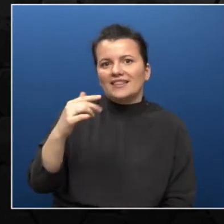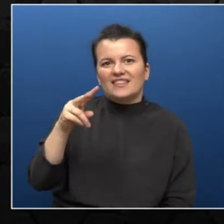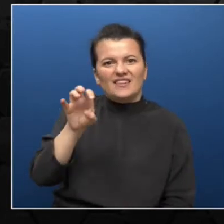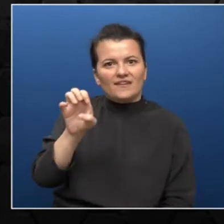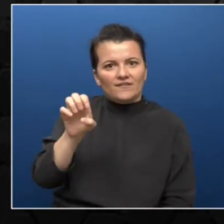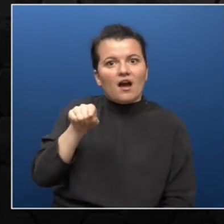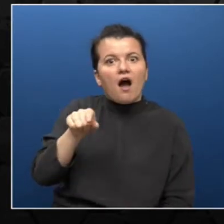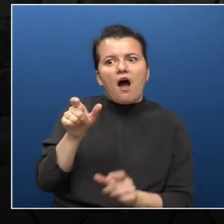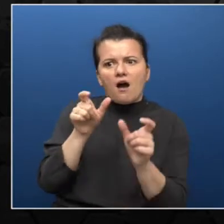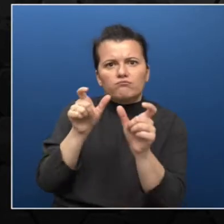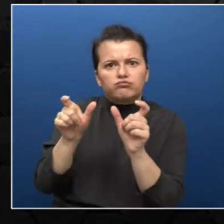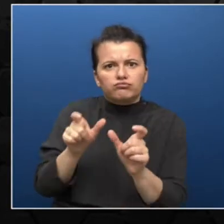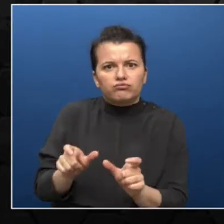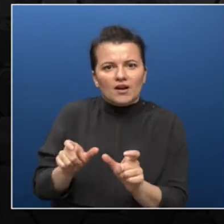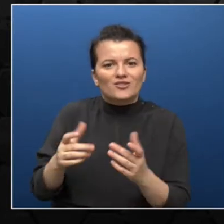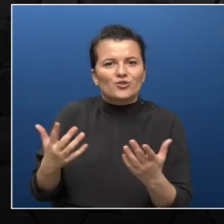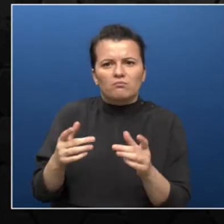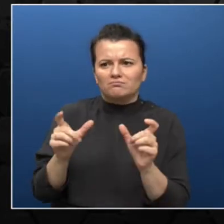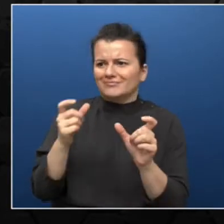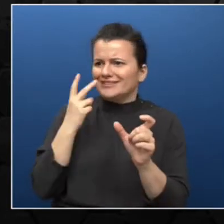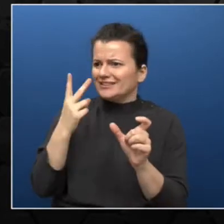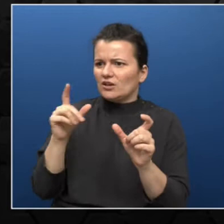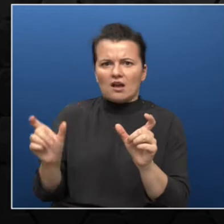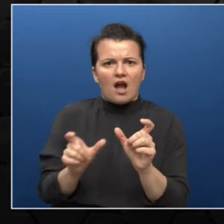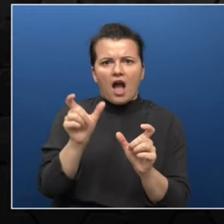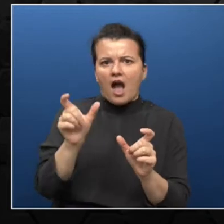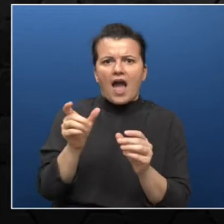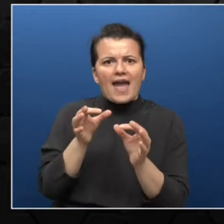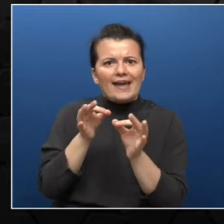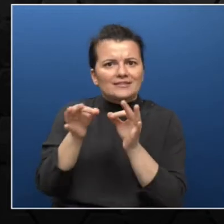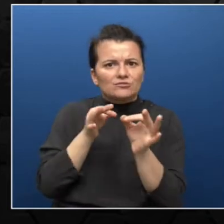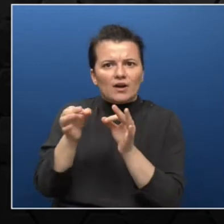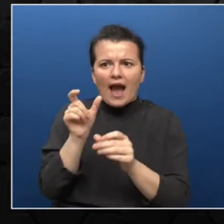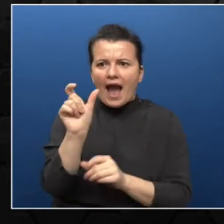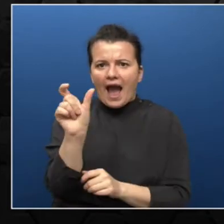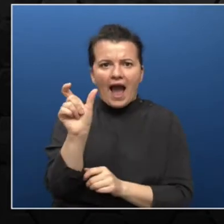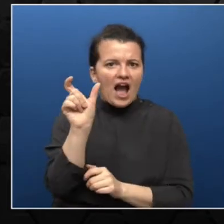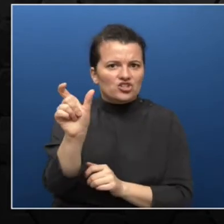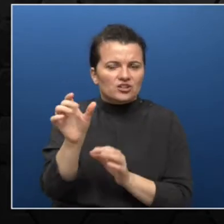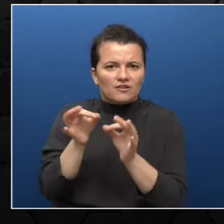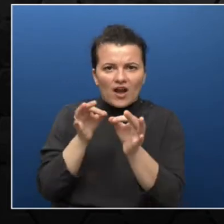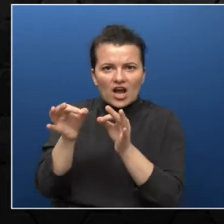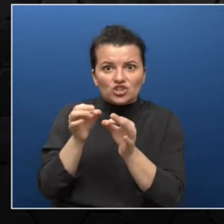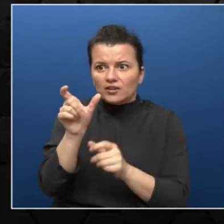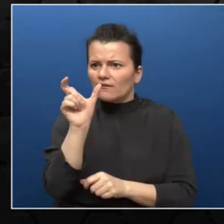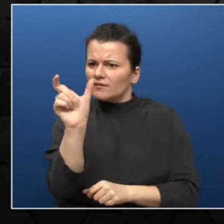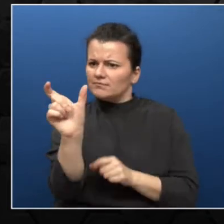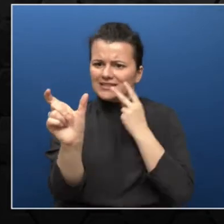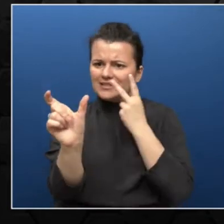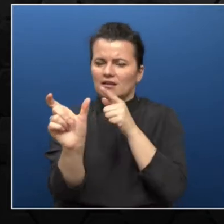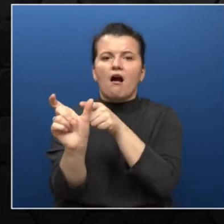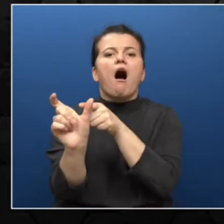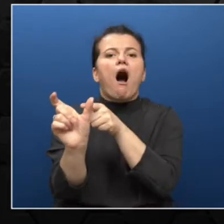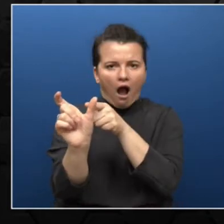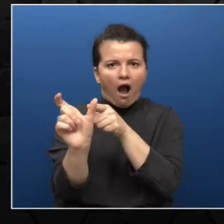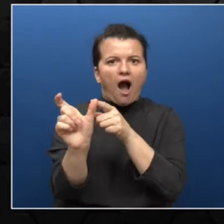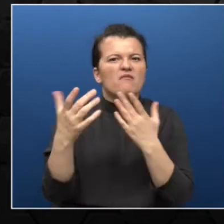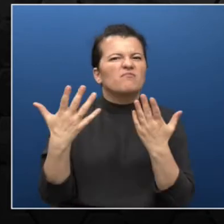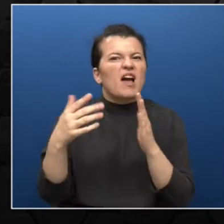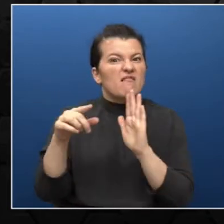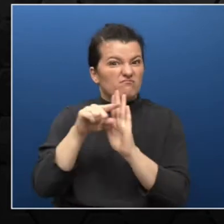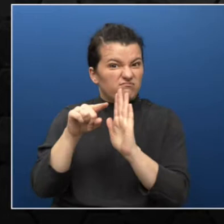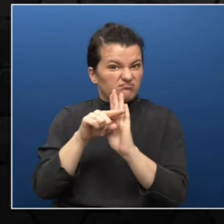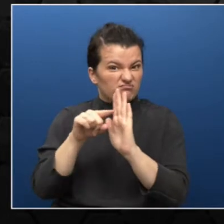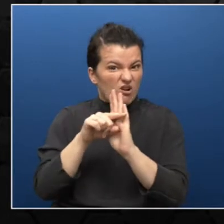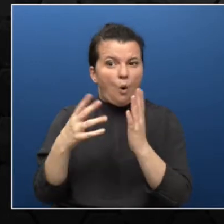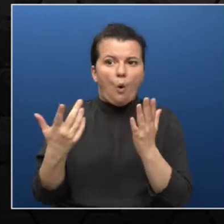is a negative emotion. So we conclude that this sentence is negative. And then when we move on to neutral, we find out that good